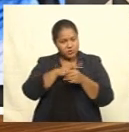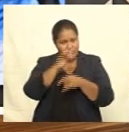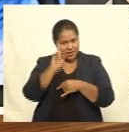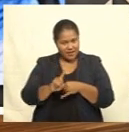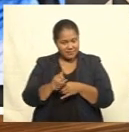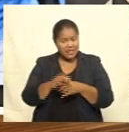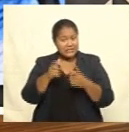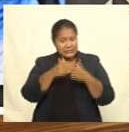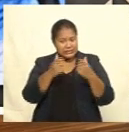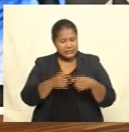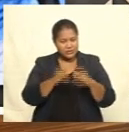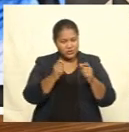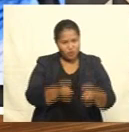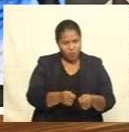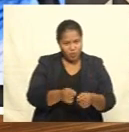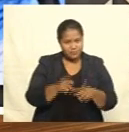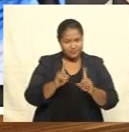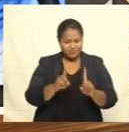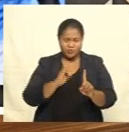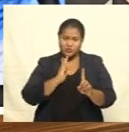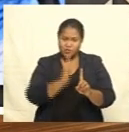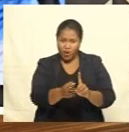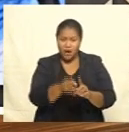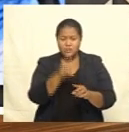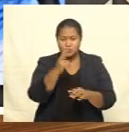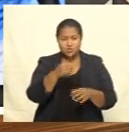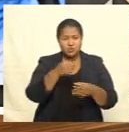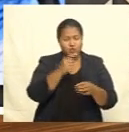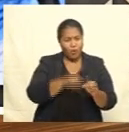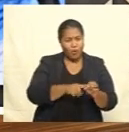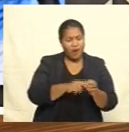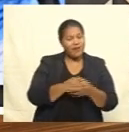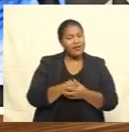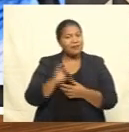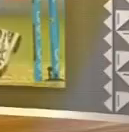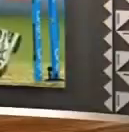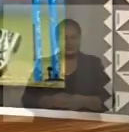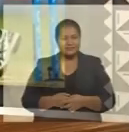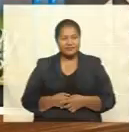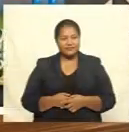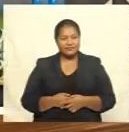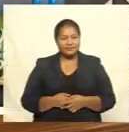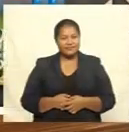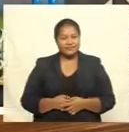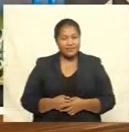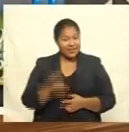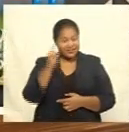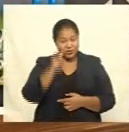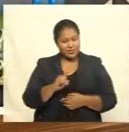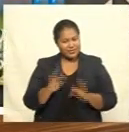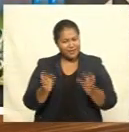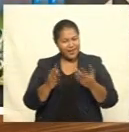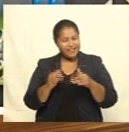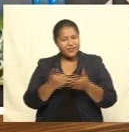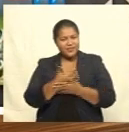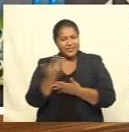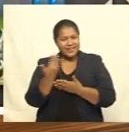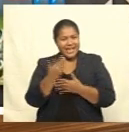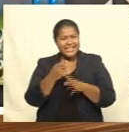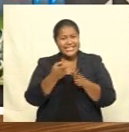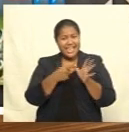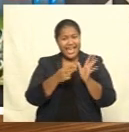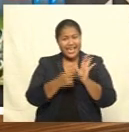crucial goals to not only win the match but to take a significant advantage into the second game. In today's play of the day, Kane